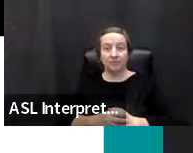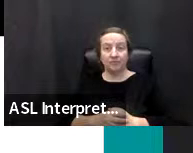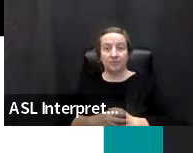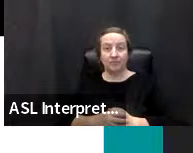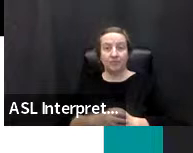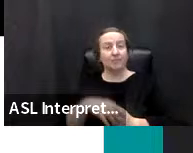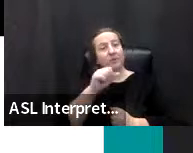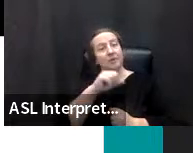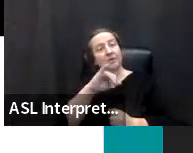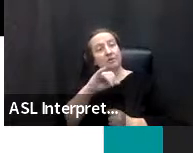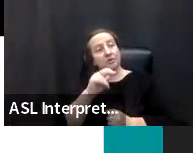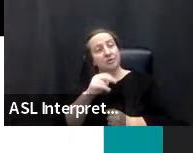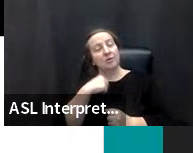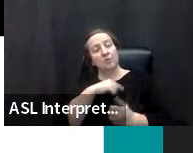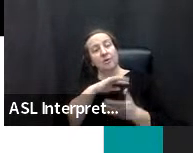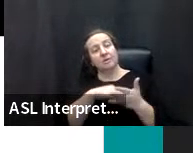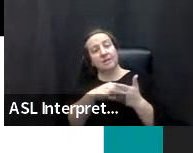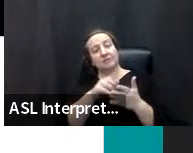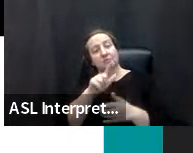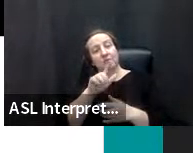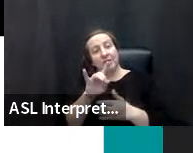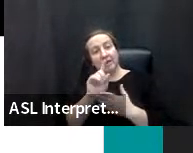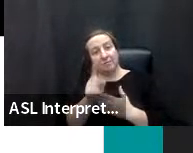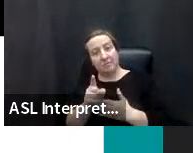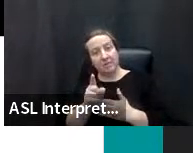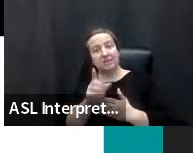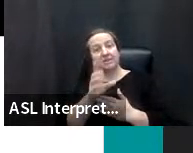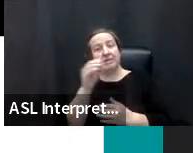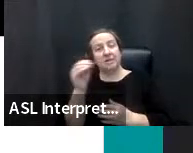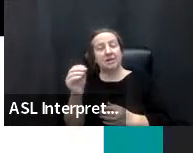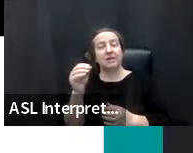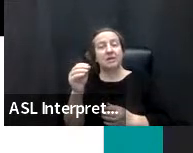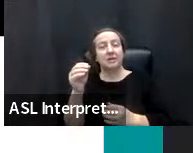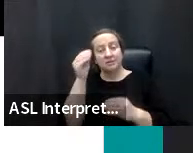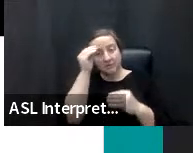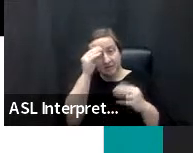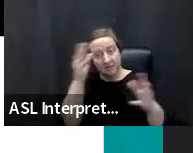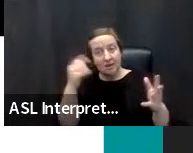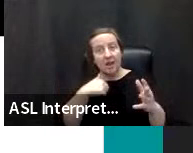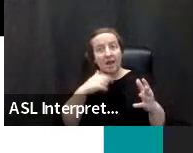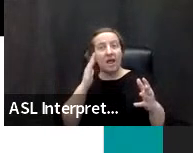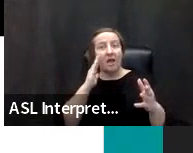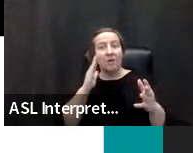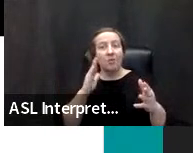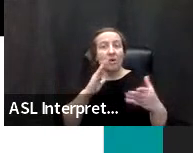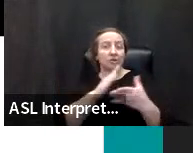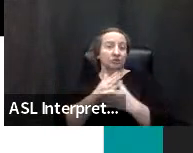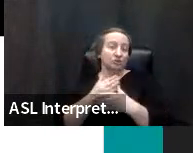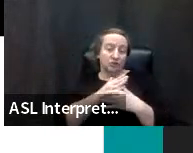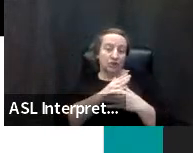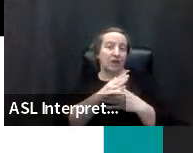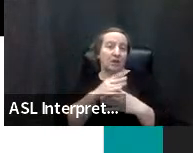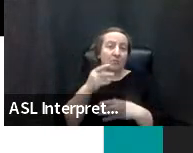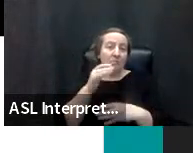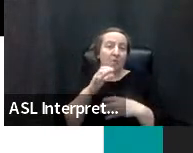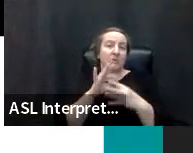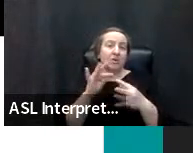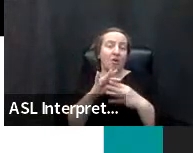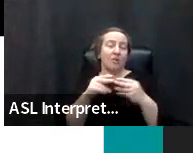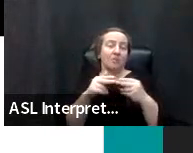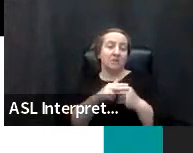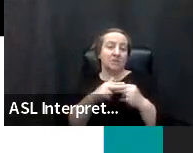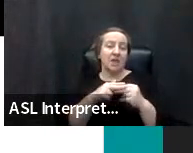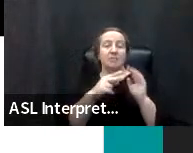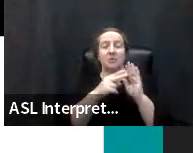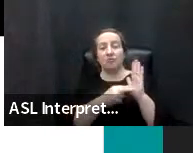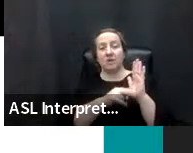Yeah, Jason, we're scheduled for 28 minutes. And just so everyone knows, I will be just kind of sharing the public comment slides and read through